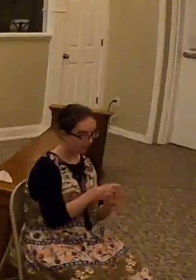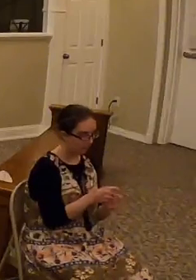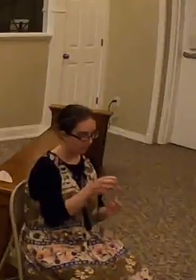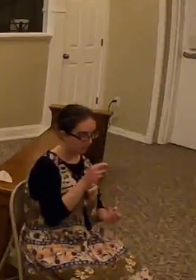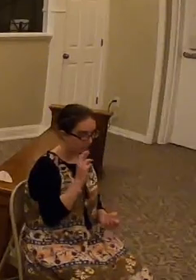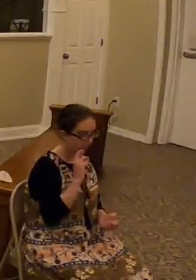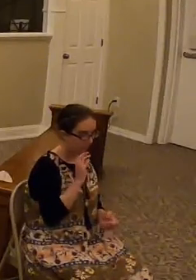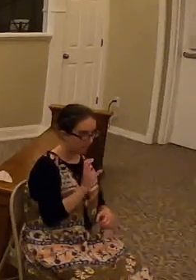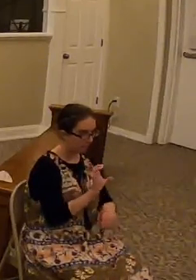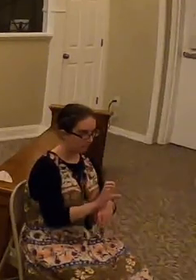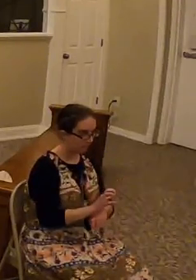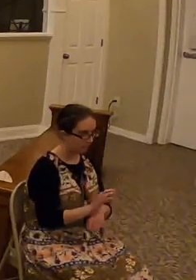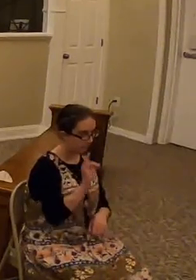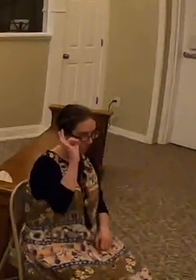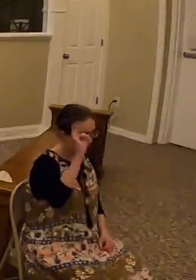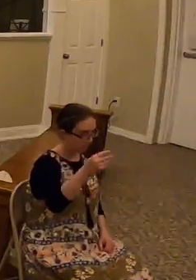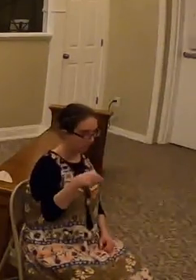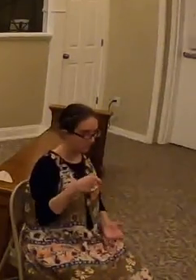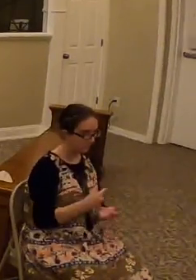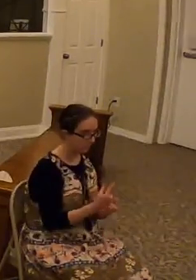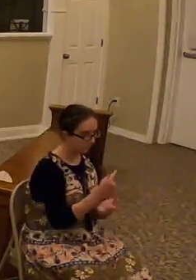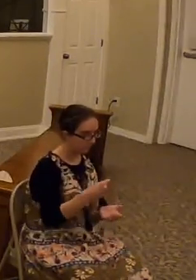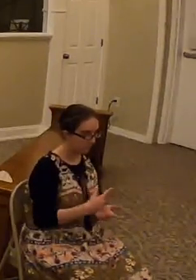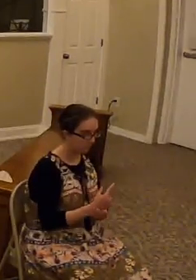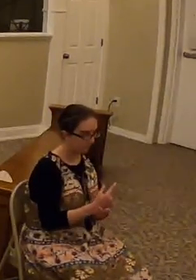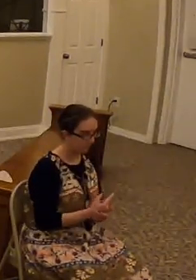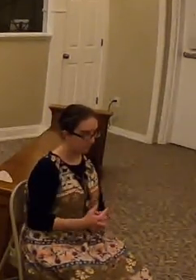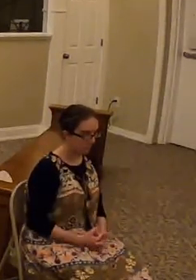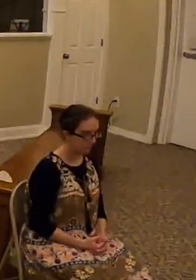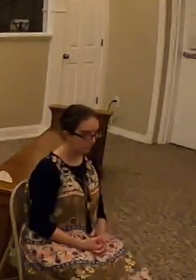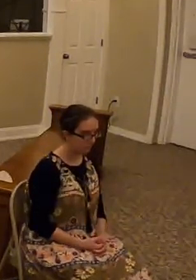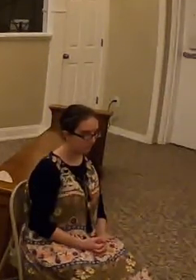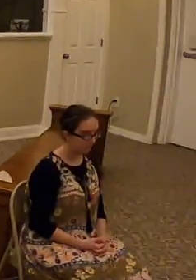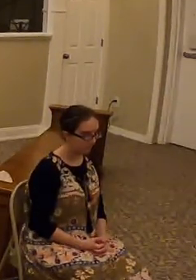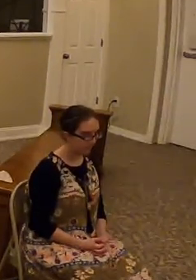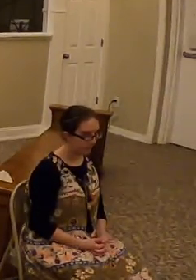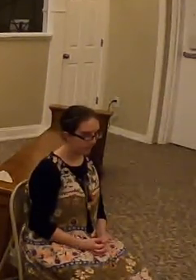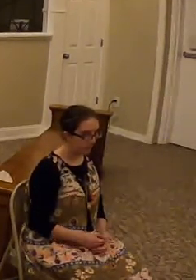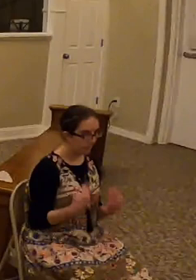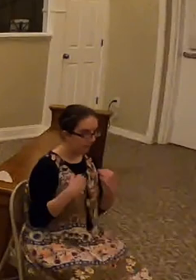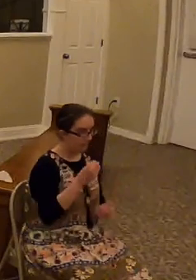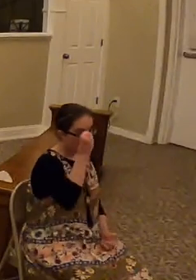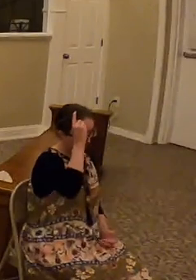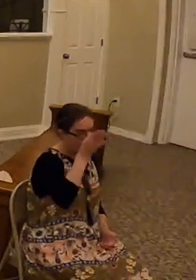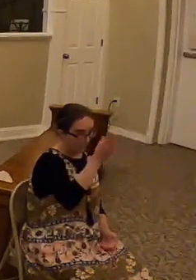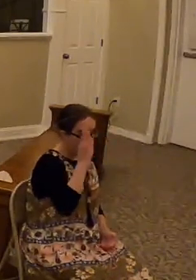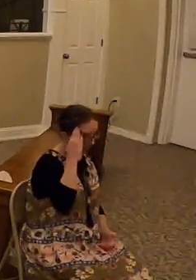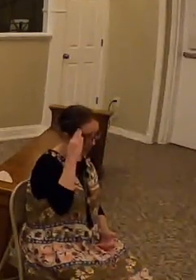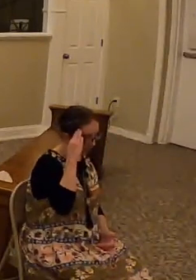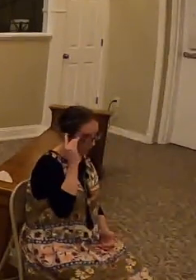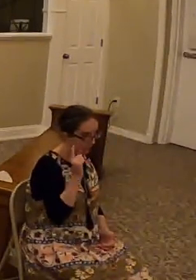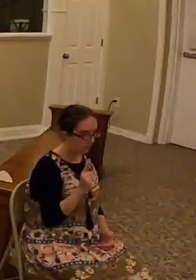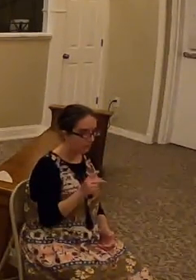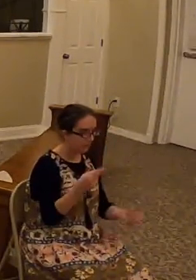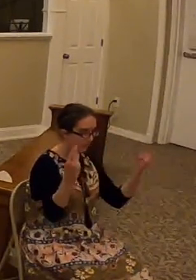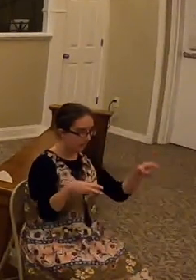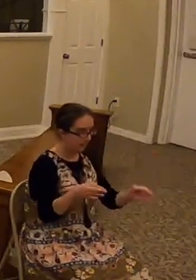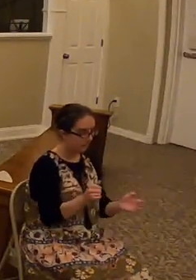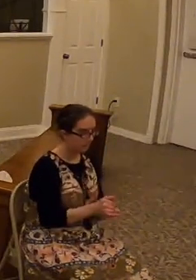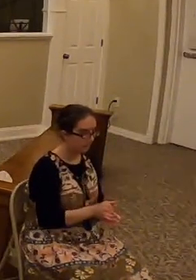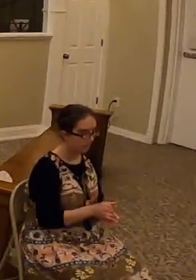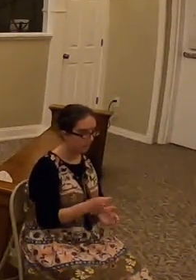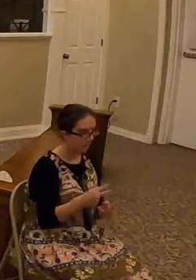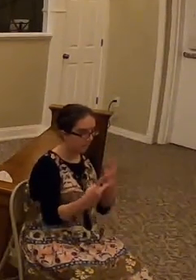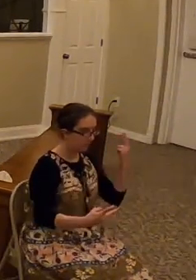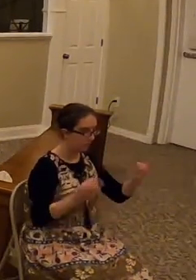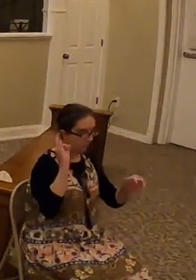Her husband's still in the church and still preaching the gospel. Come on, brother. You got to understand, God knows exactly what's going on. That's what